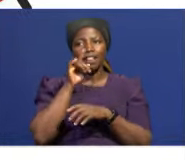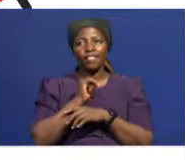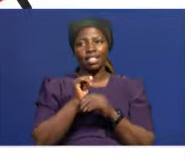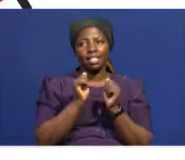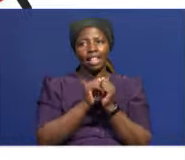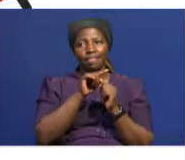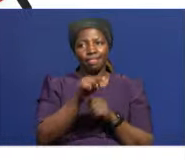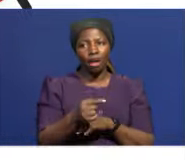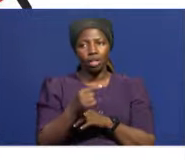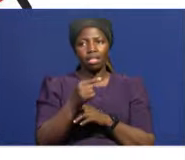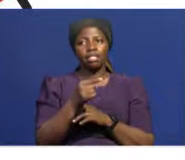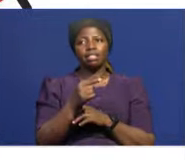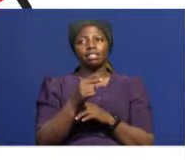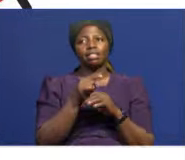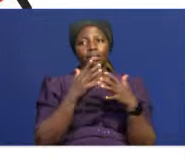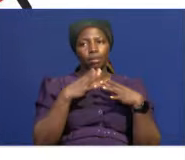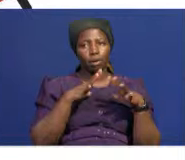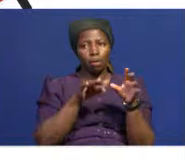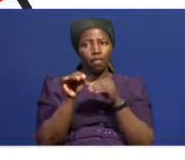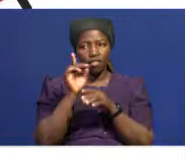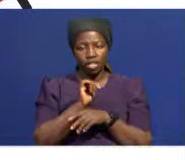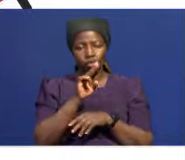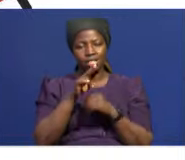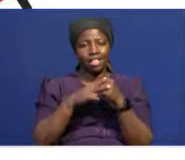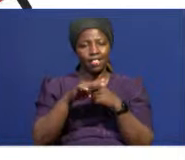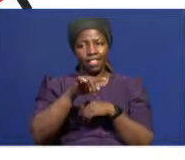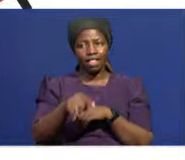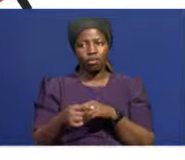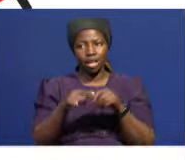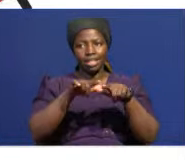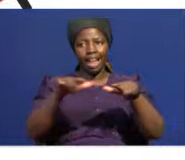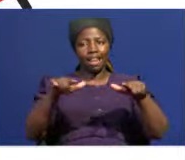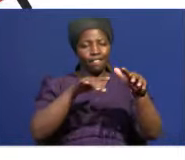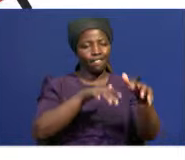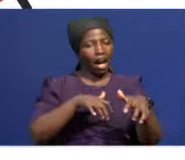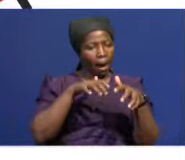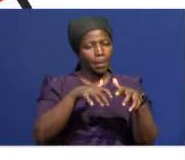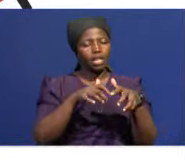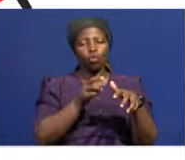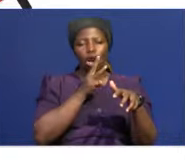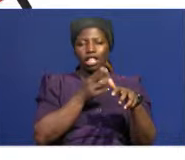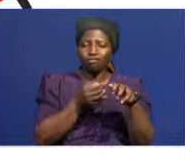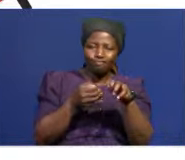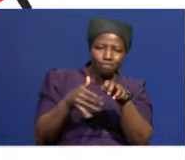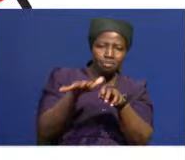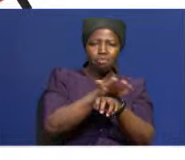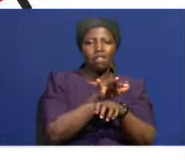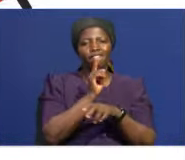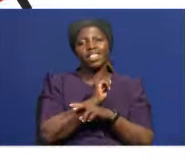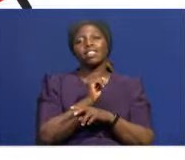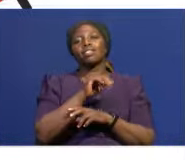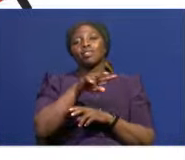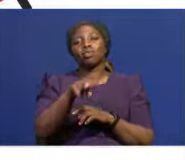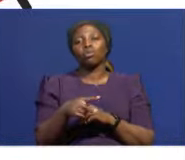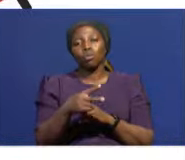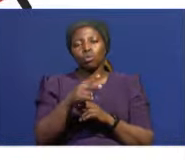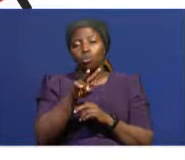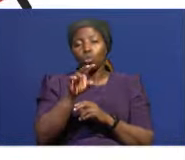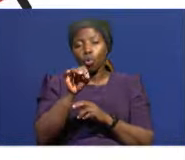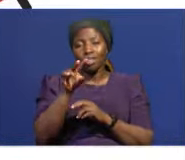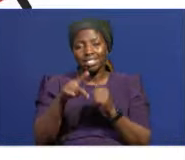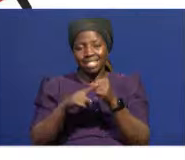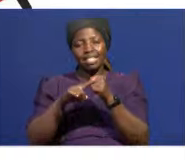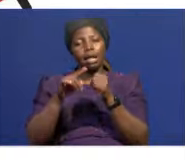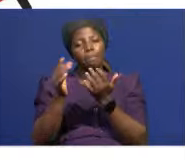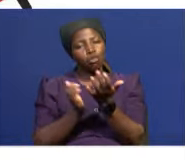10,144 households displaced, 27,000 acres of arable land has been submerged, 206 businesses